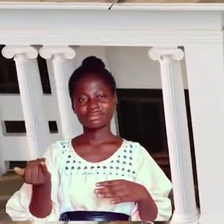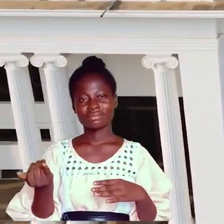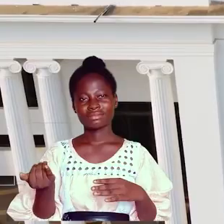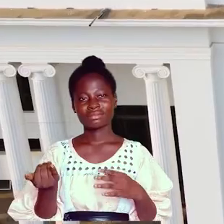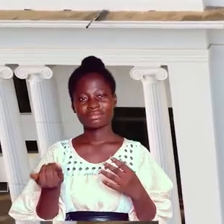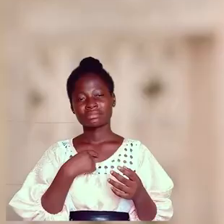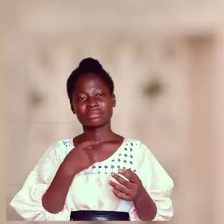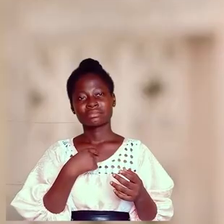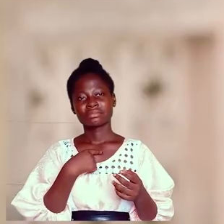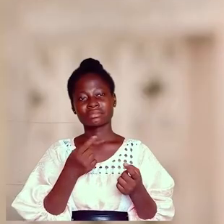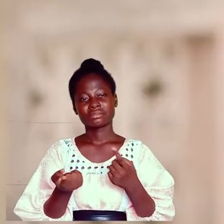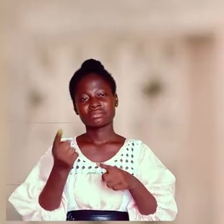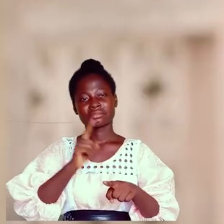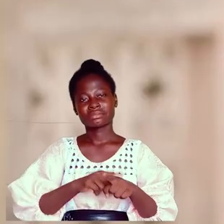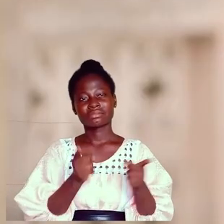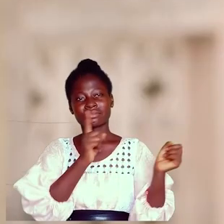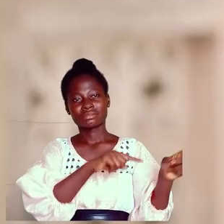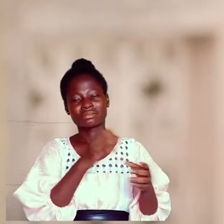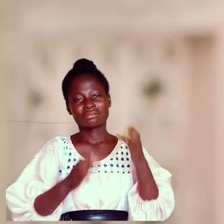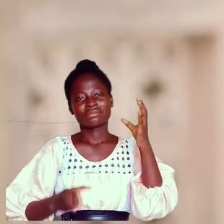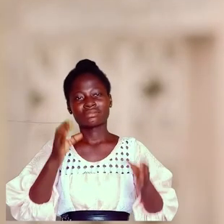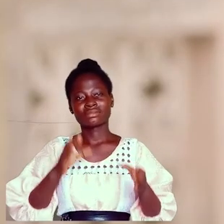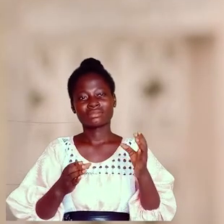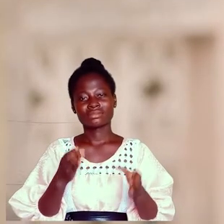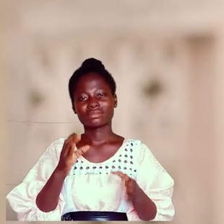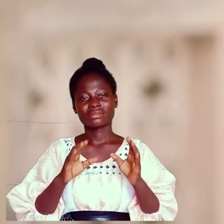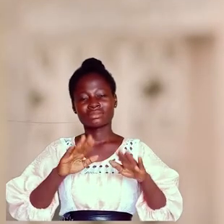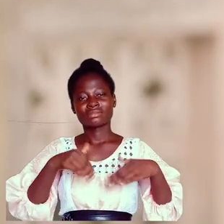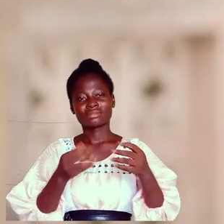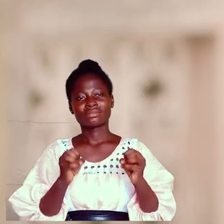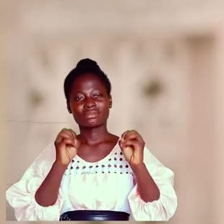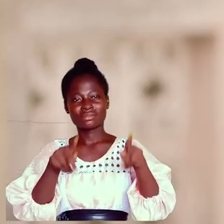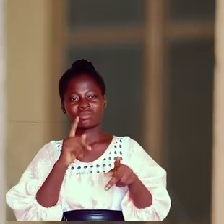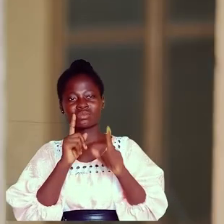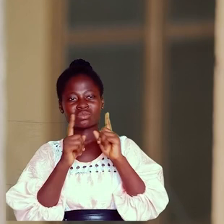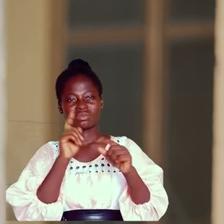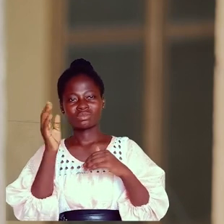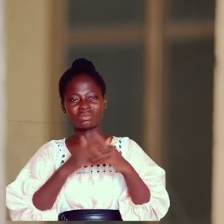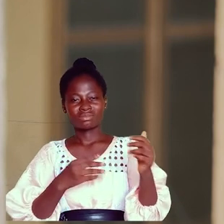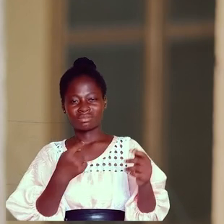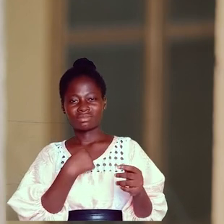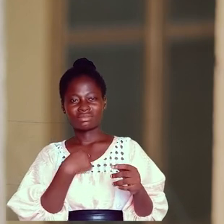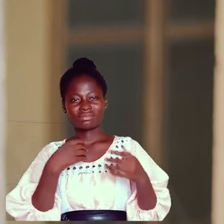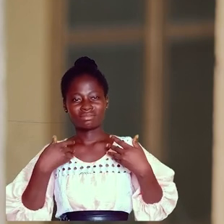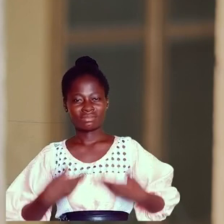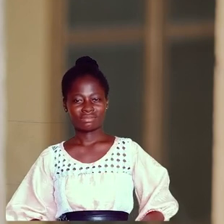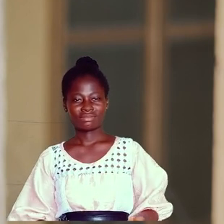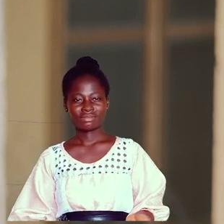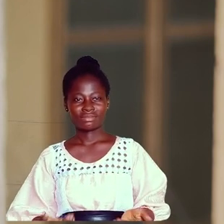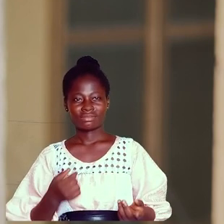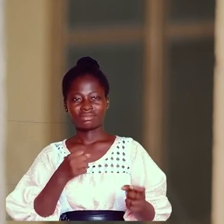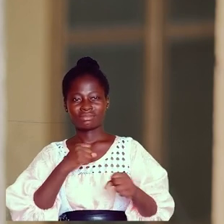not satisfied. I was not satisfied at all, because anytime we go to the court, they were giving him opportunity to